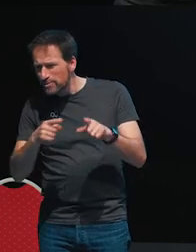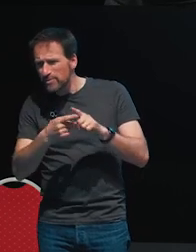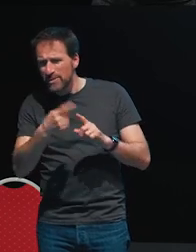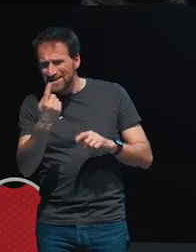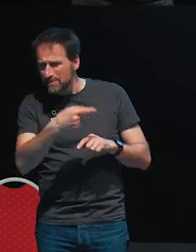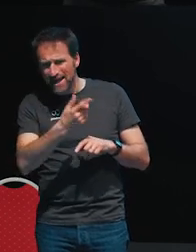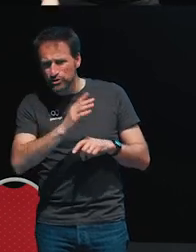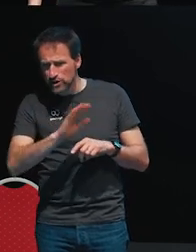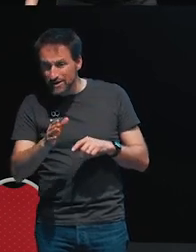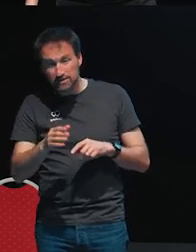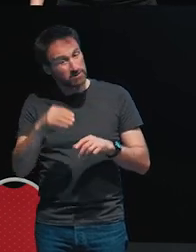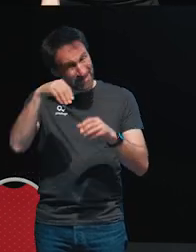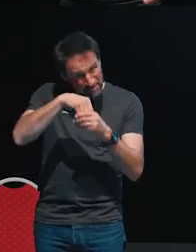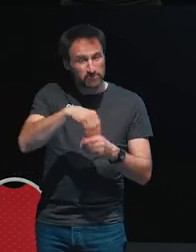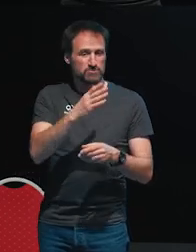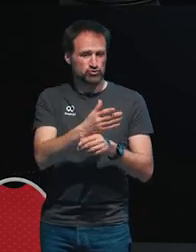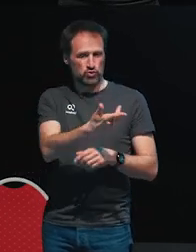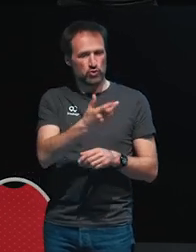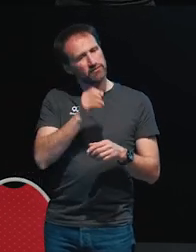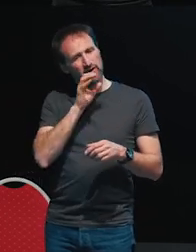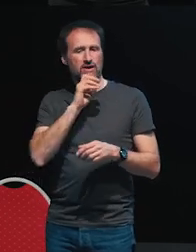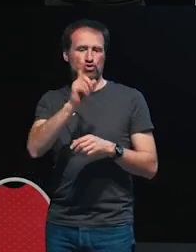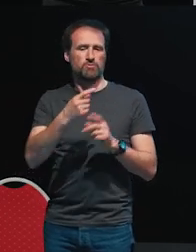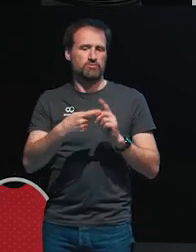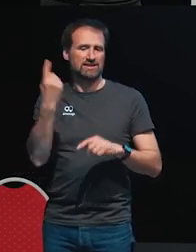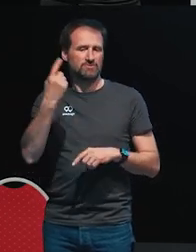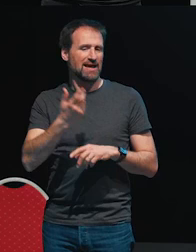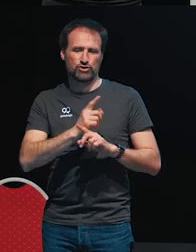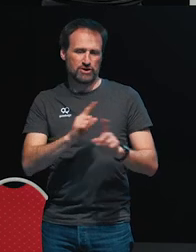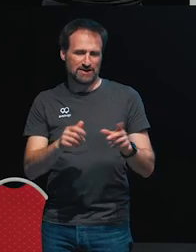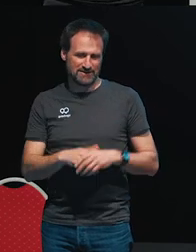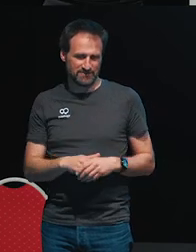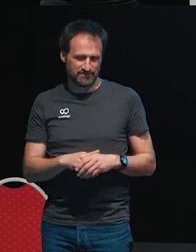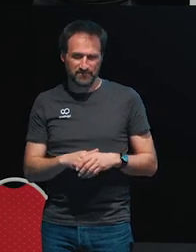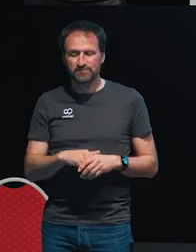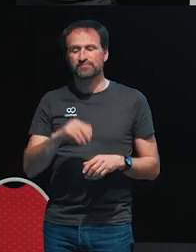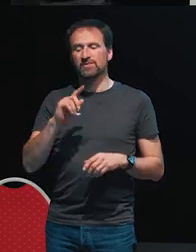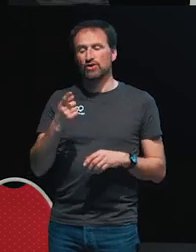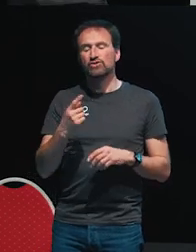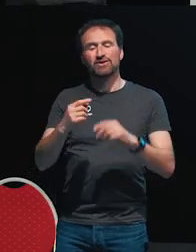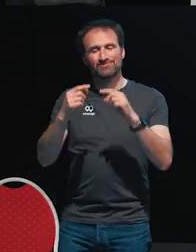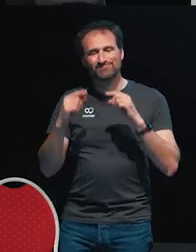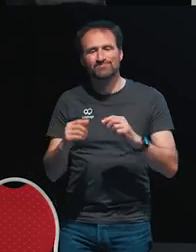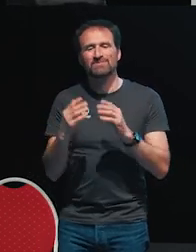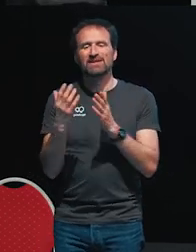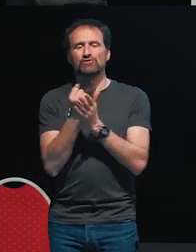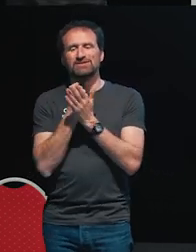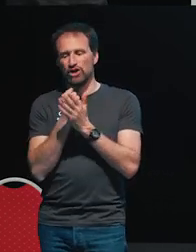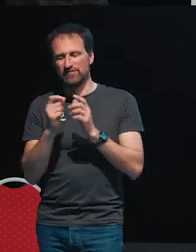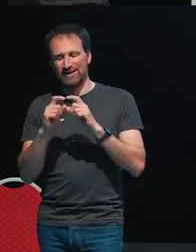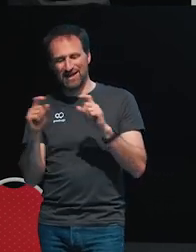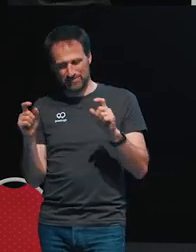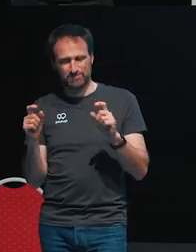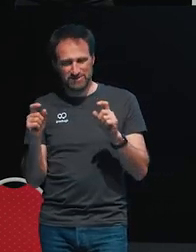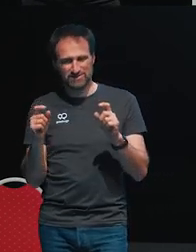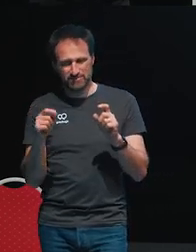Token. And there are different kinds of claims. And the claim is a key-value pair. And the first